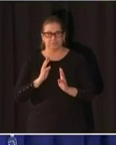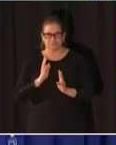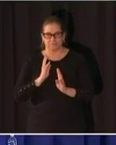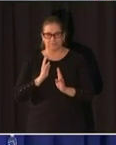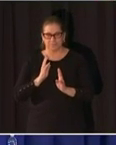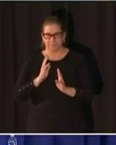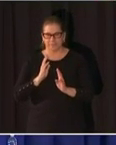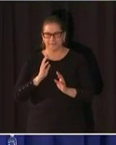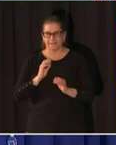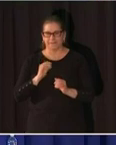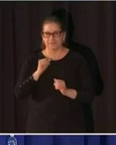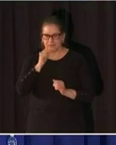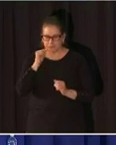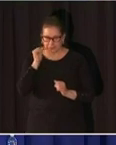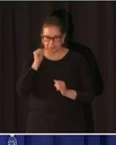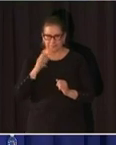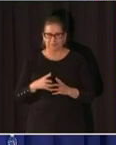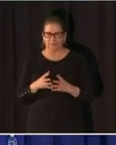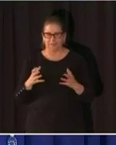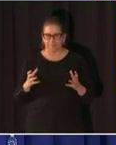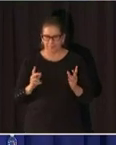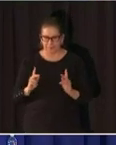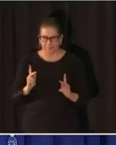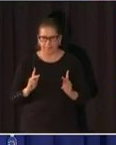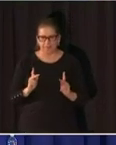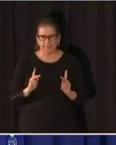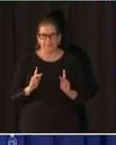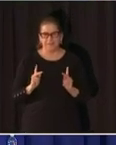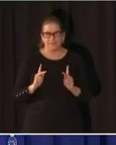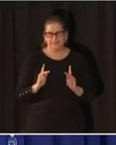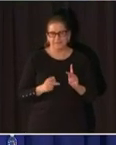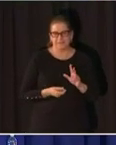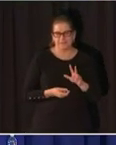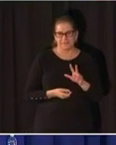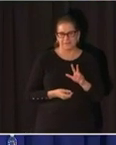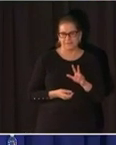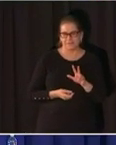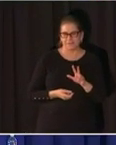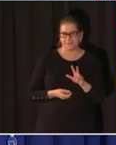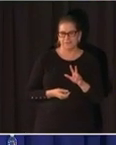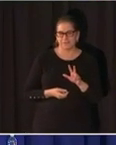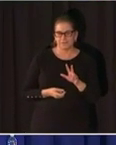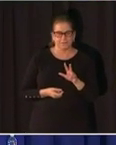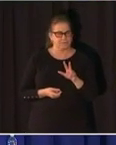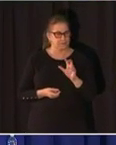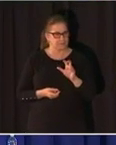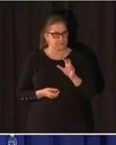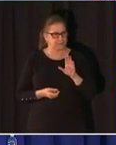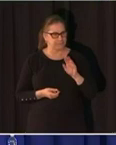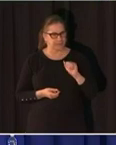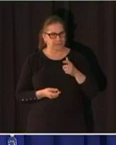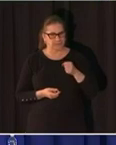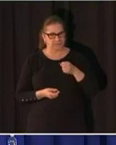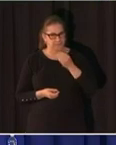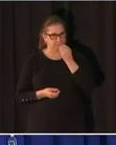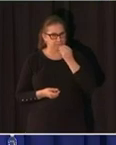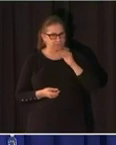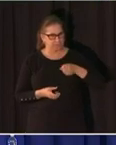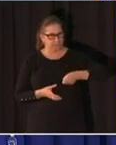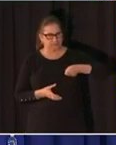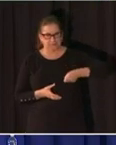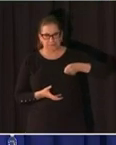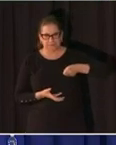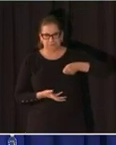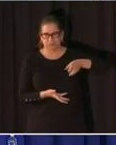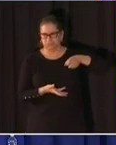we do 2 per day. We had 300 bags of groceries to hand out, and we did dispense all of those